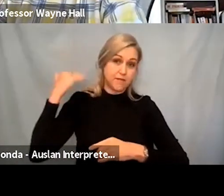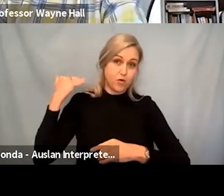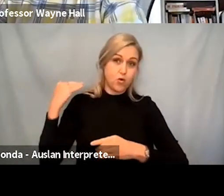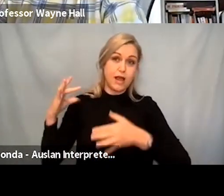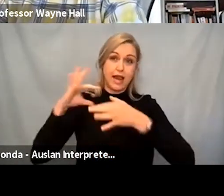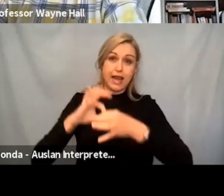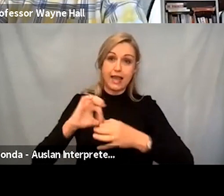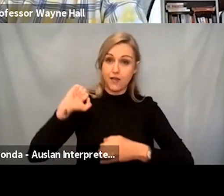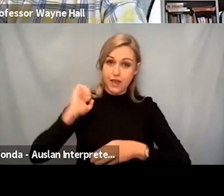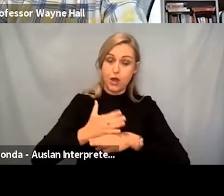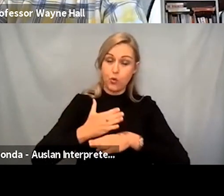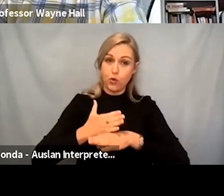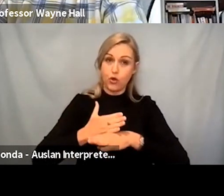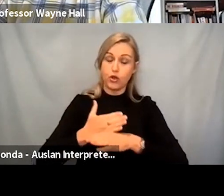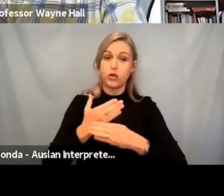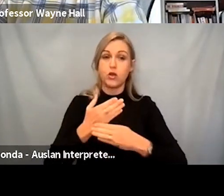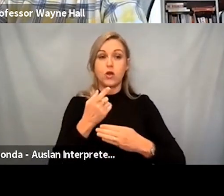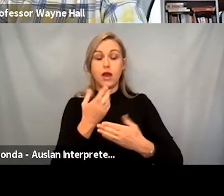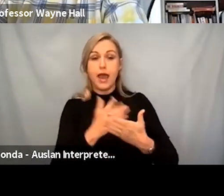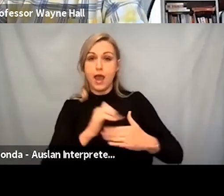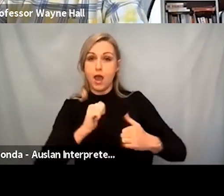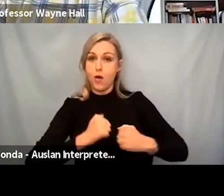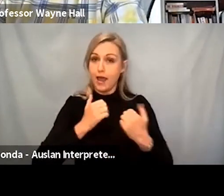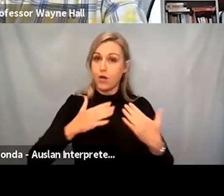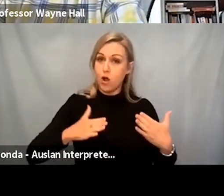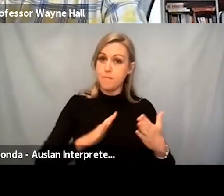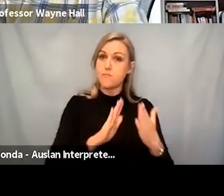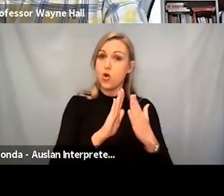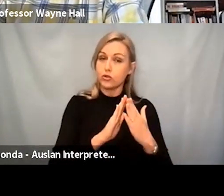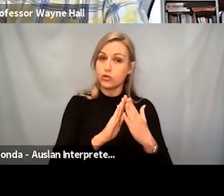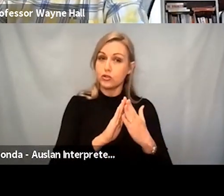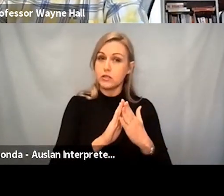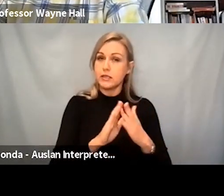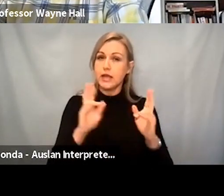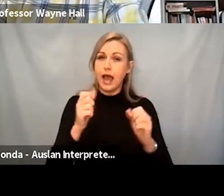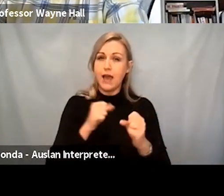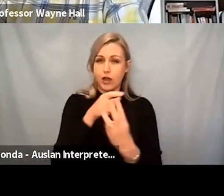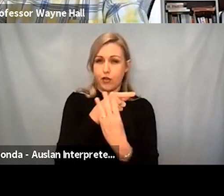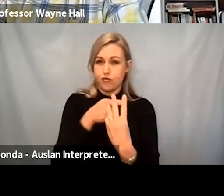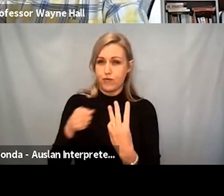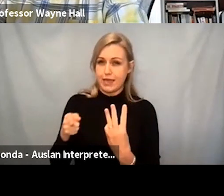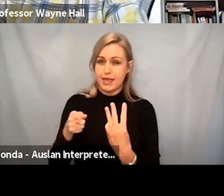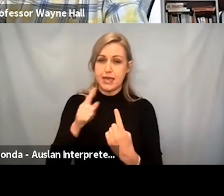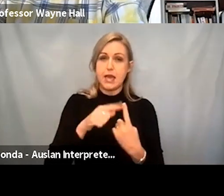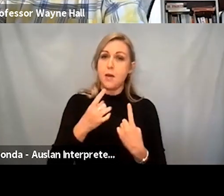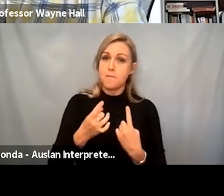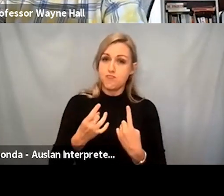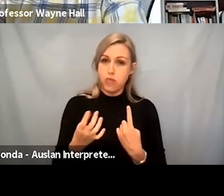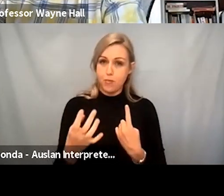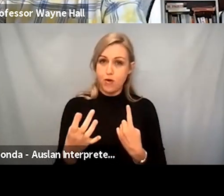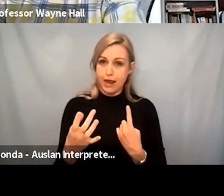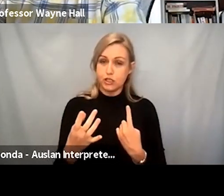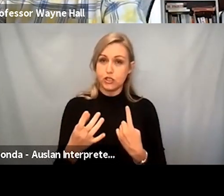the key aspects of the approach you could define as threefold. There's the preparation,